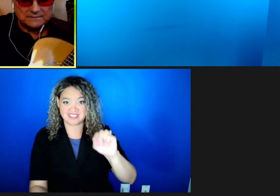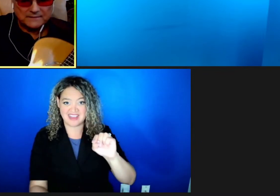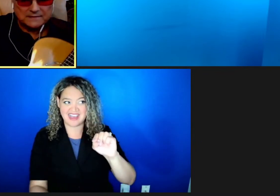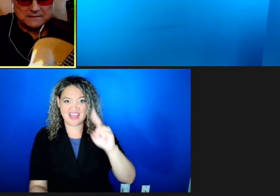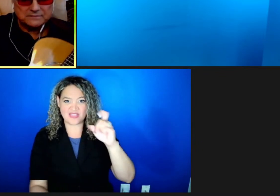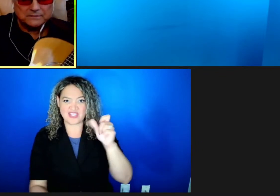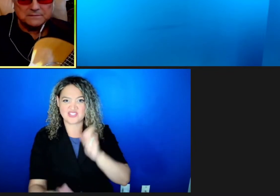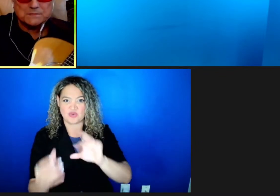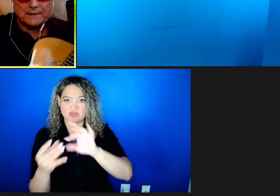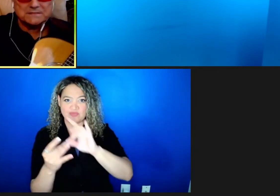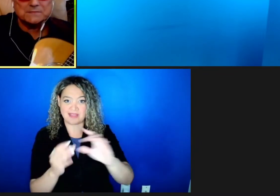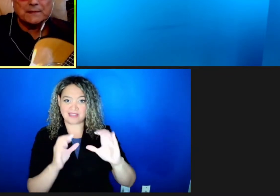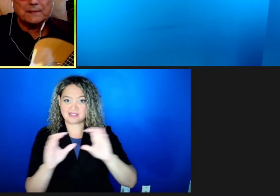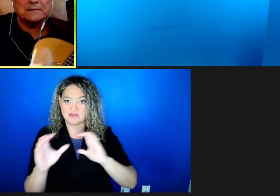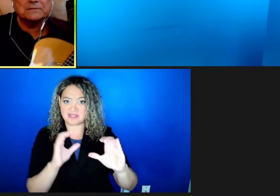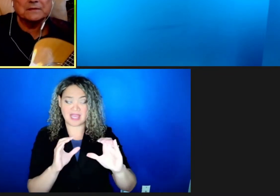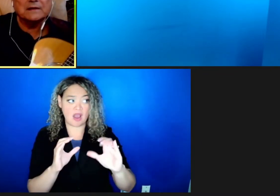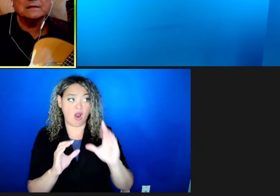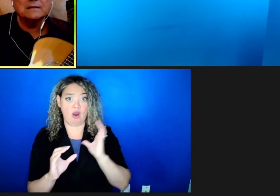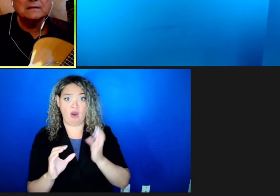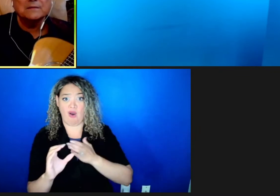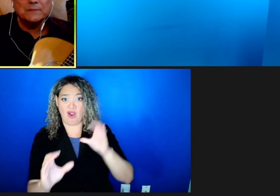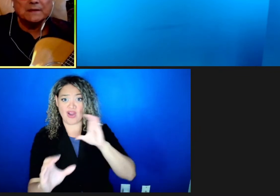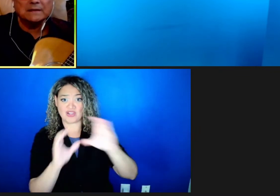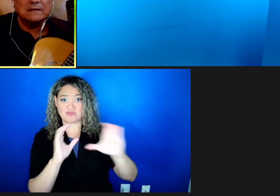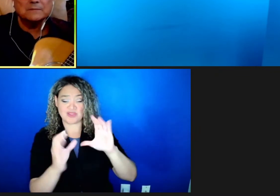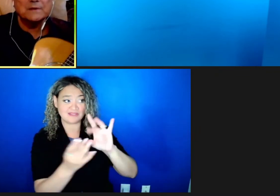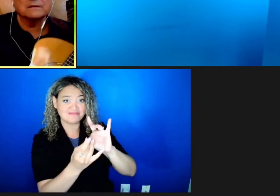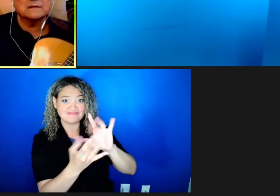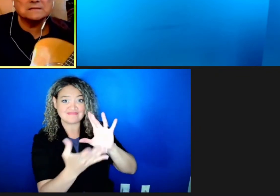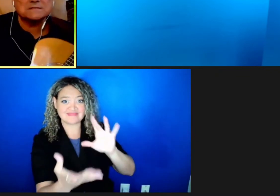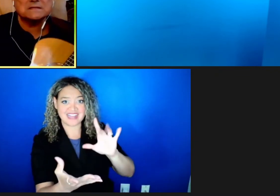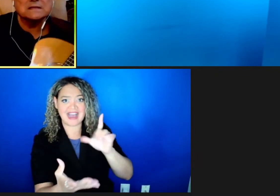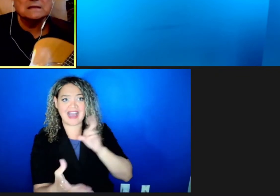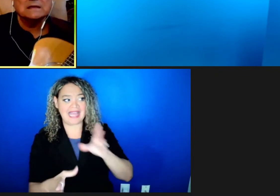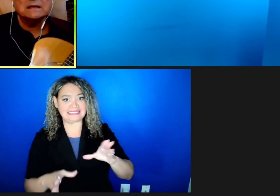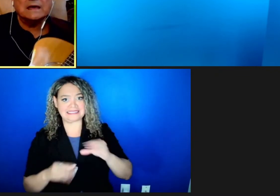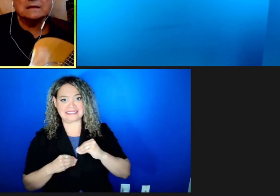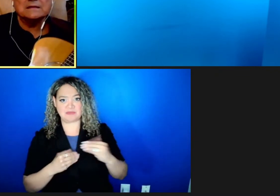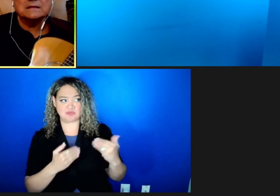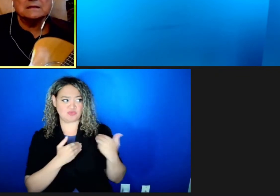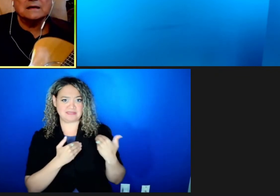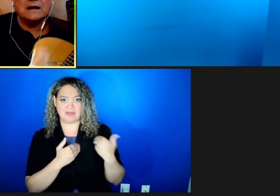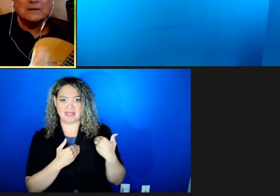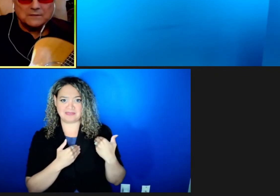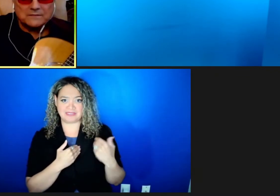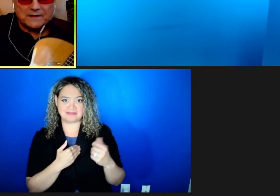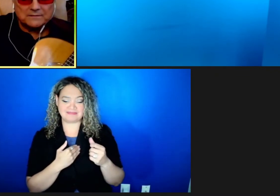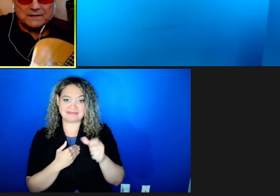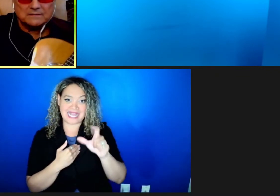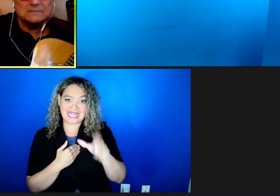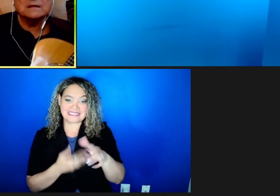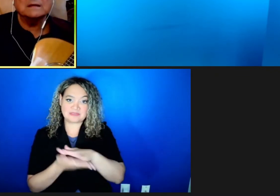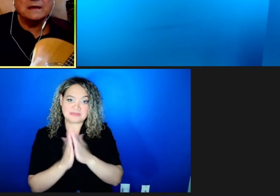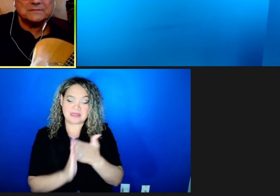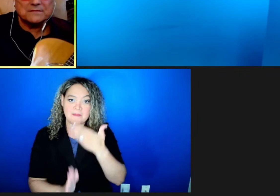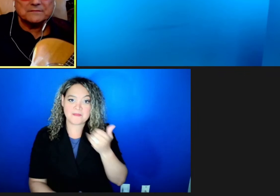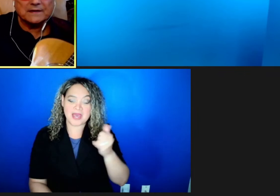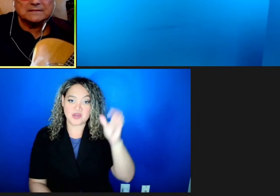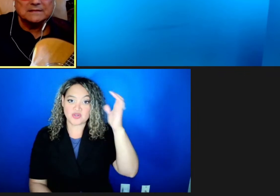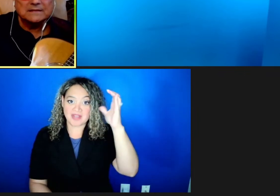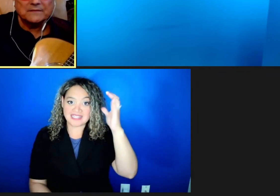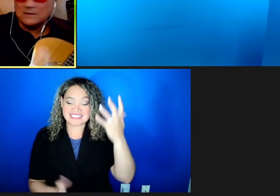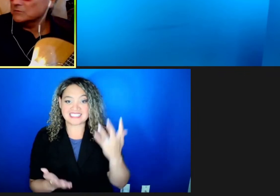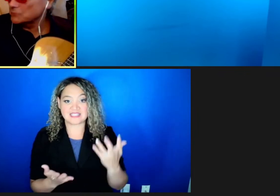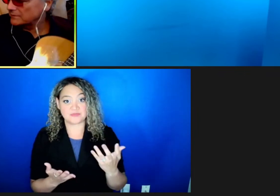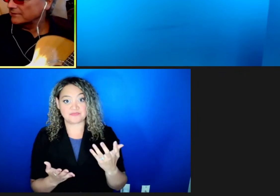Scott. I take full responsibility for not being a better cousin. And I only found out after the